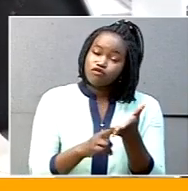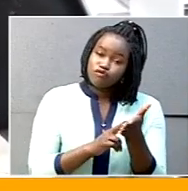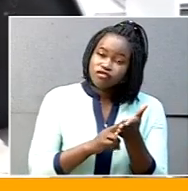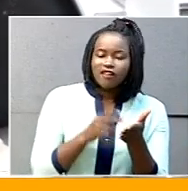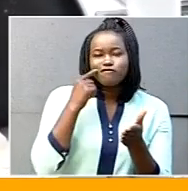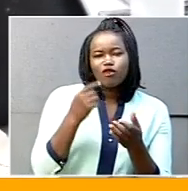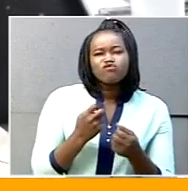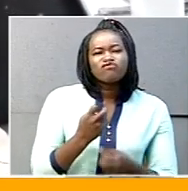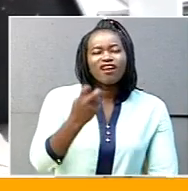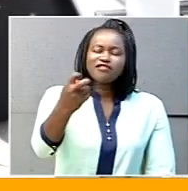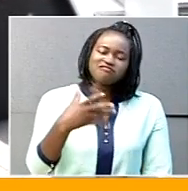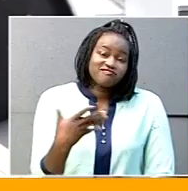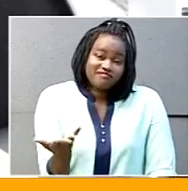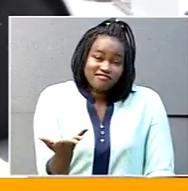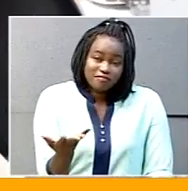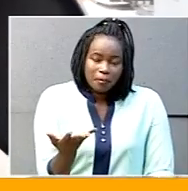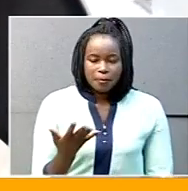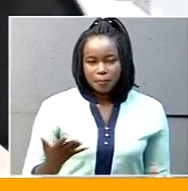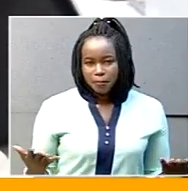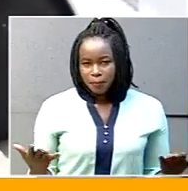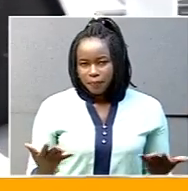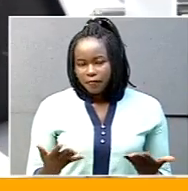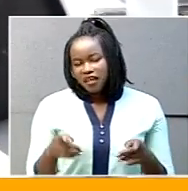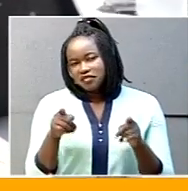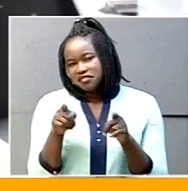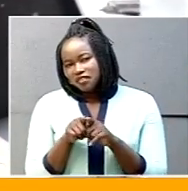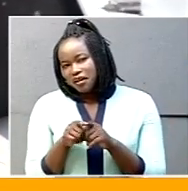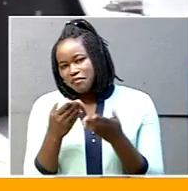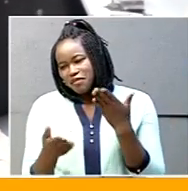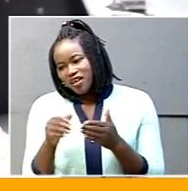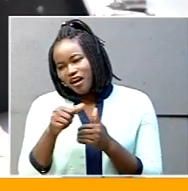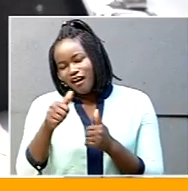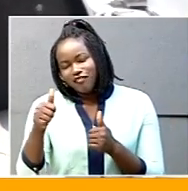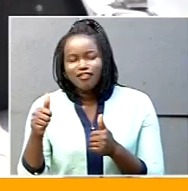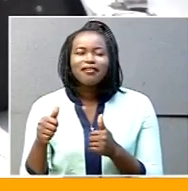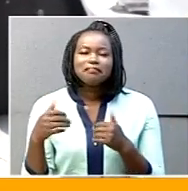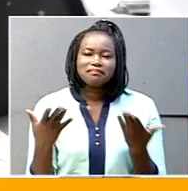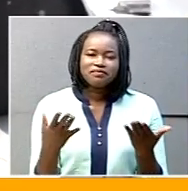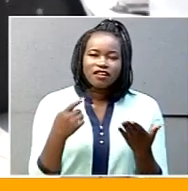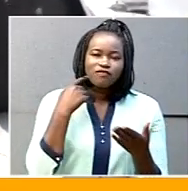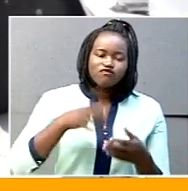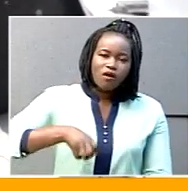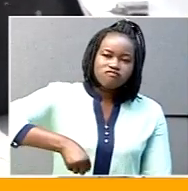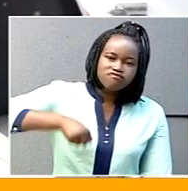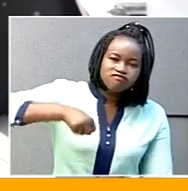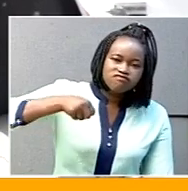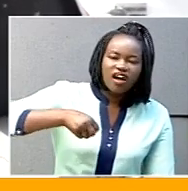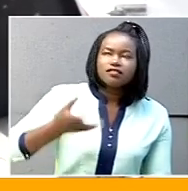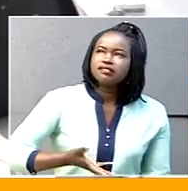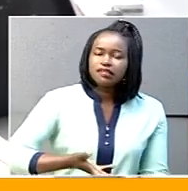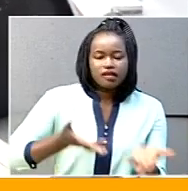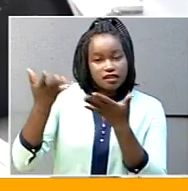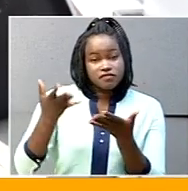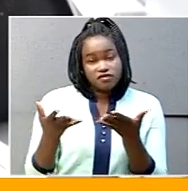for chartering out, like, let me say, taking luggage somewhere, stuff like that, and